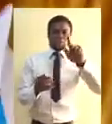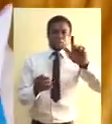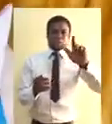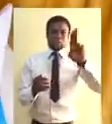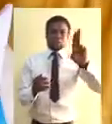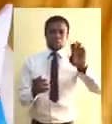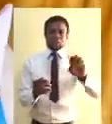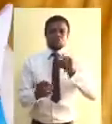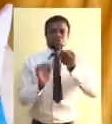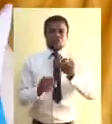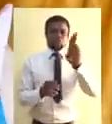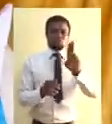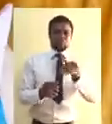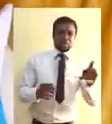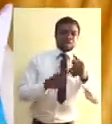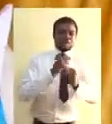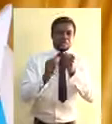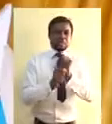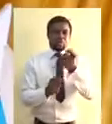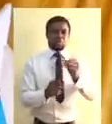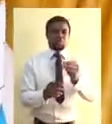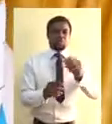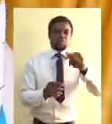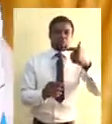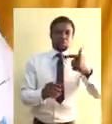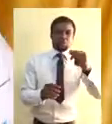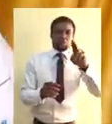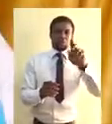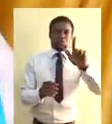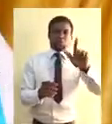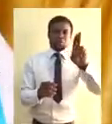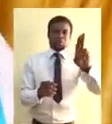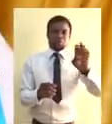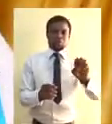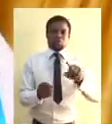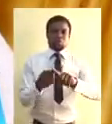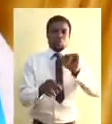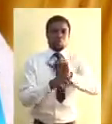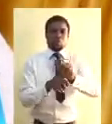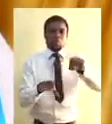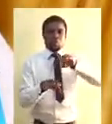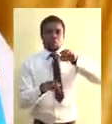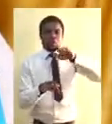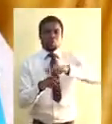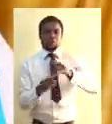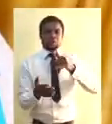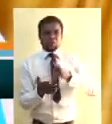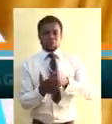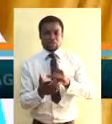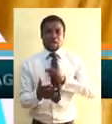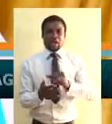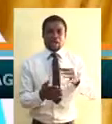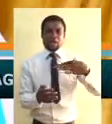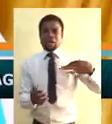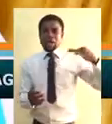You can use any type of glue to work on this. So I apply and I gum